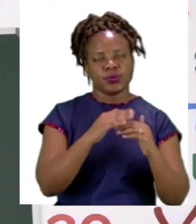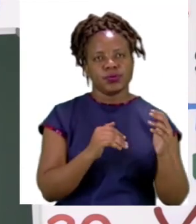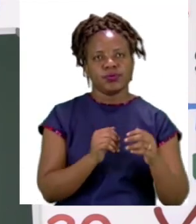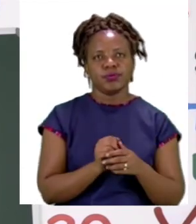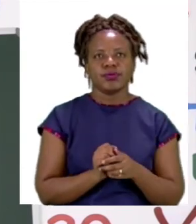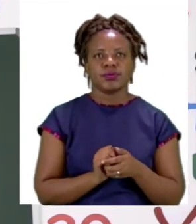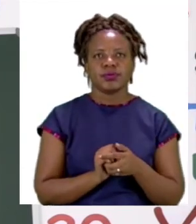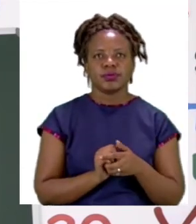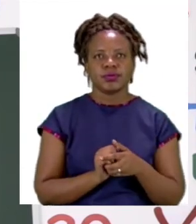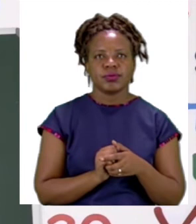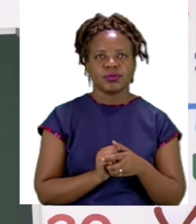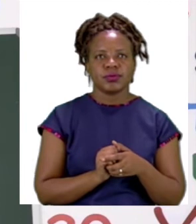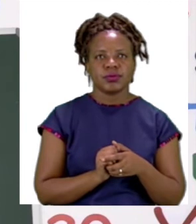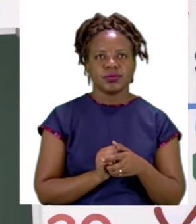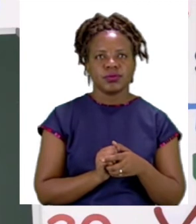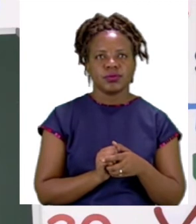Built